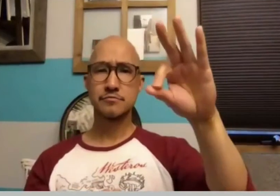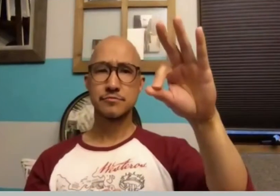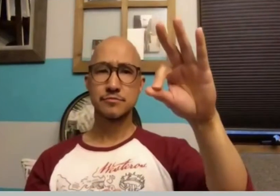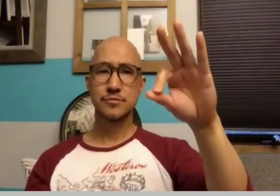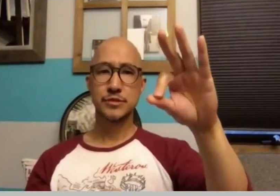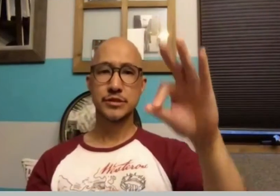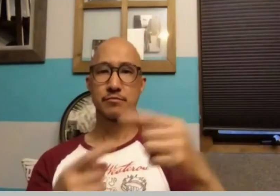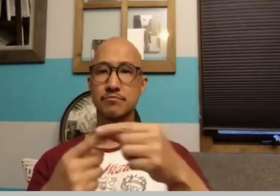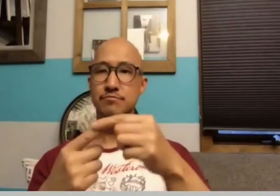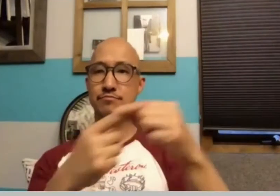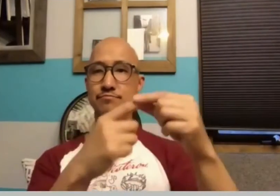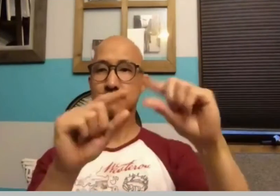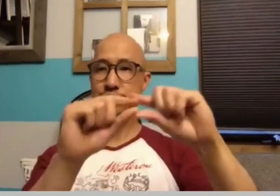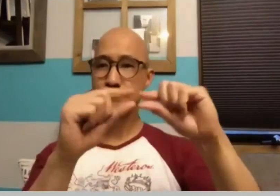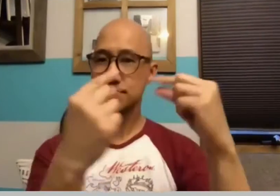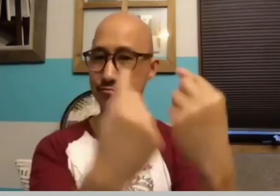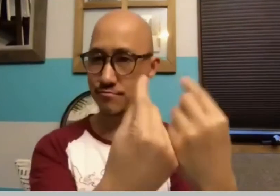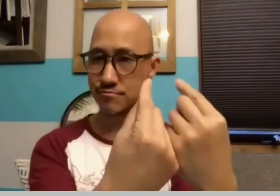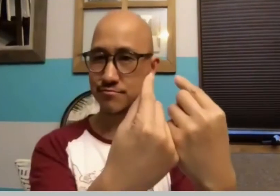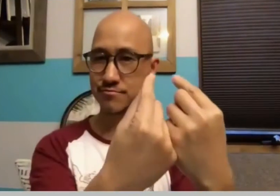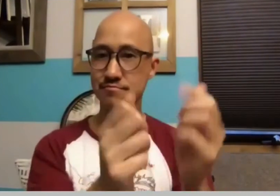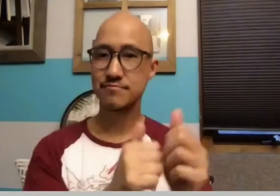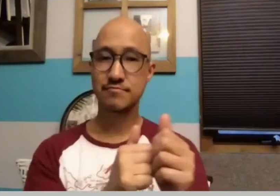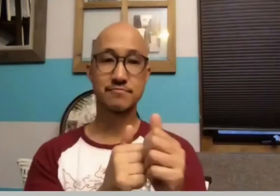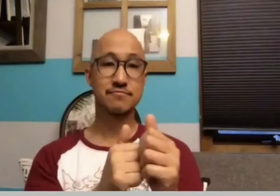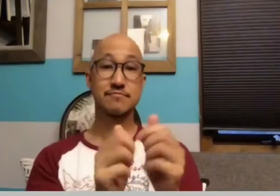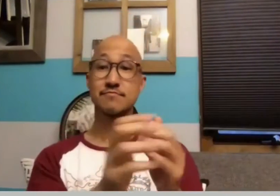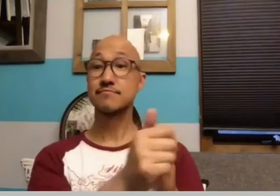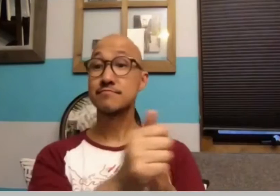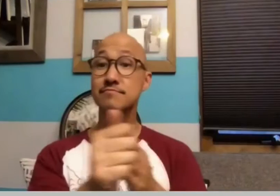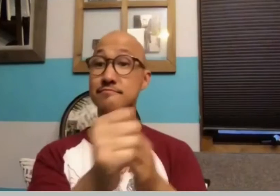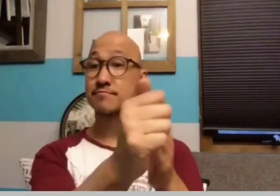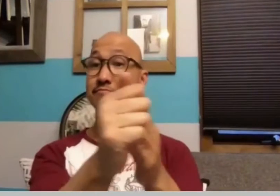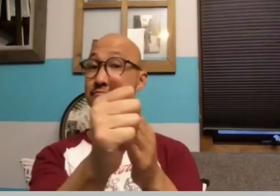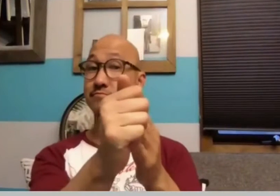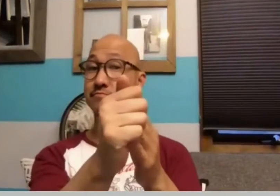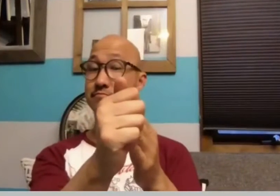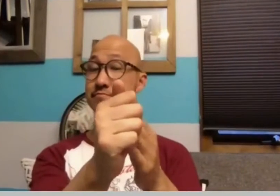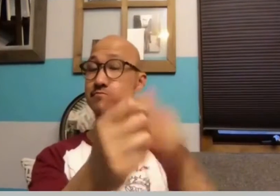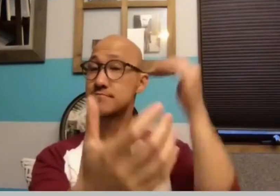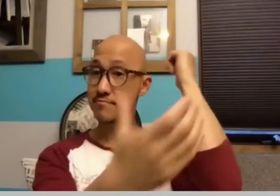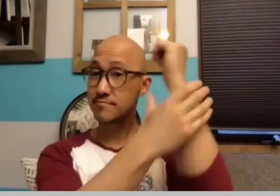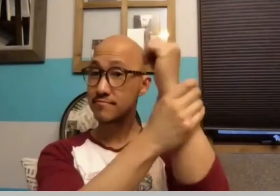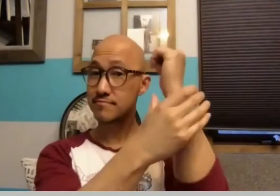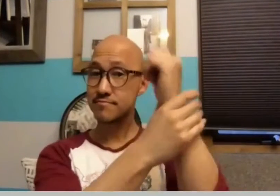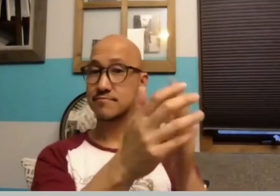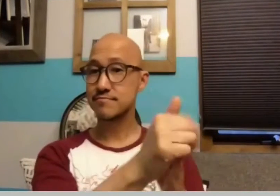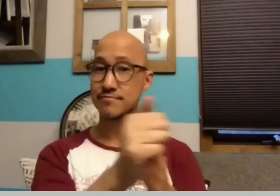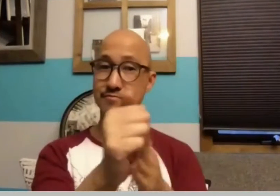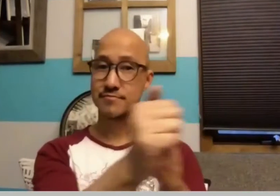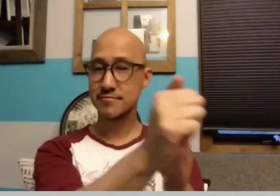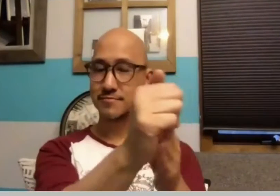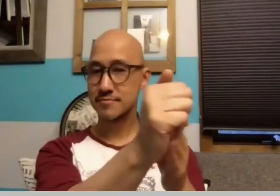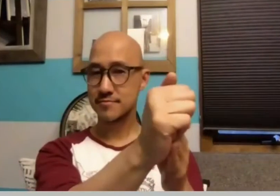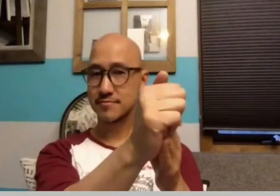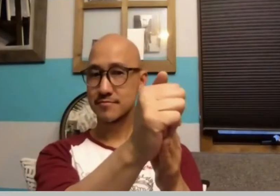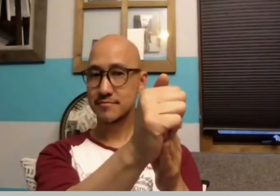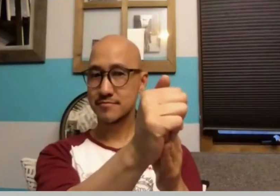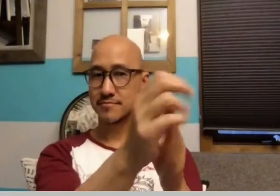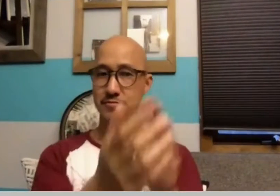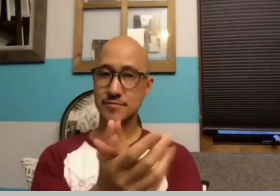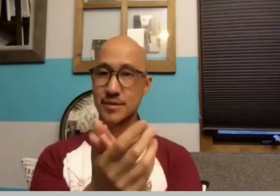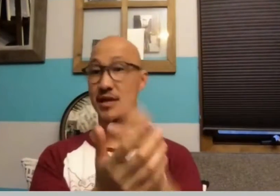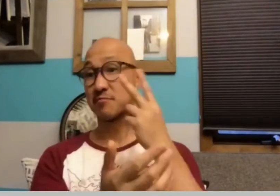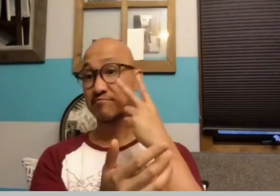my ways." That family goes through all sorts of tops and turns, lots of different characters there that we see,